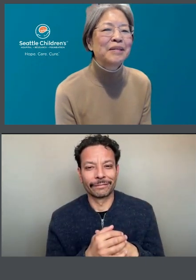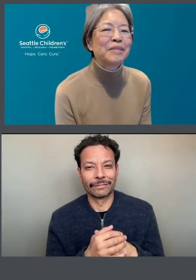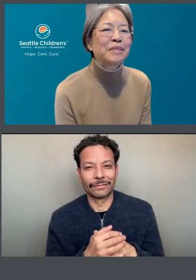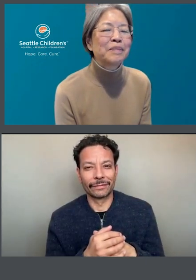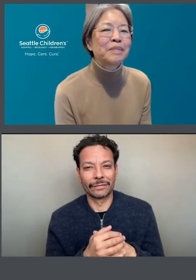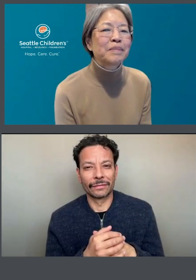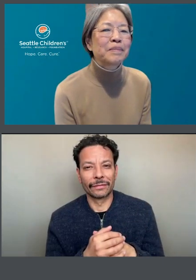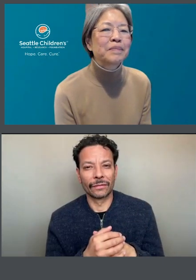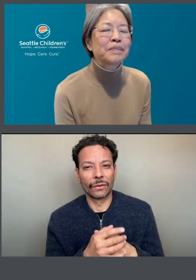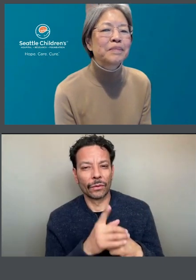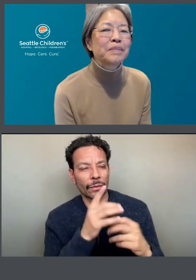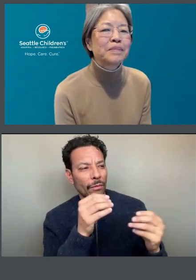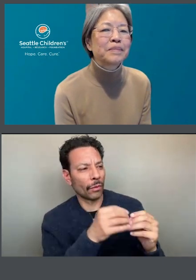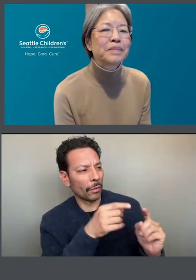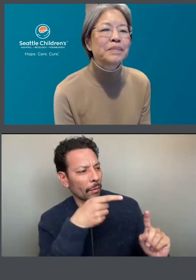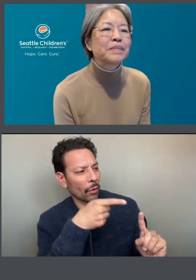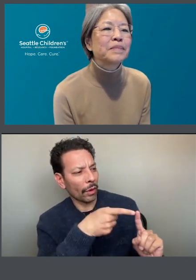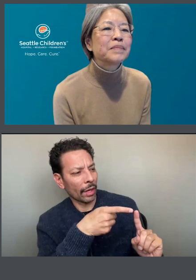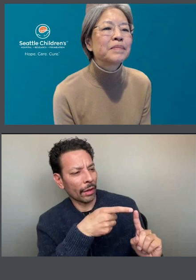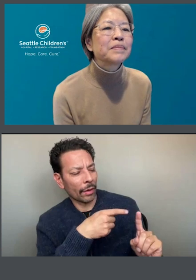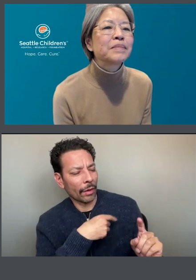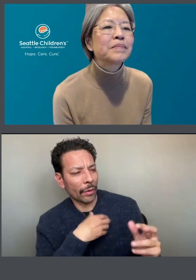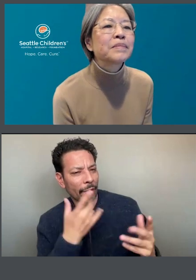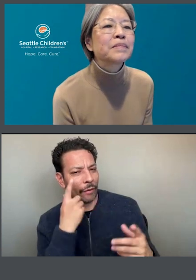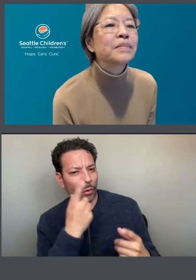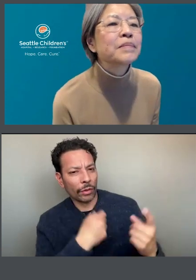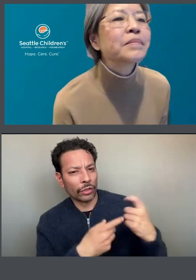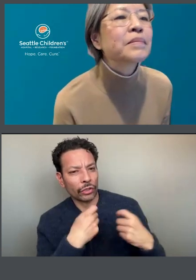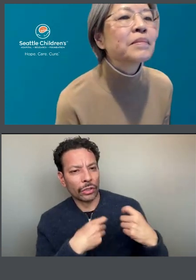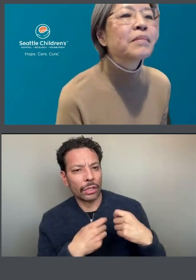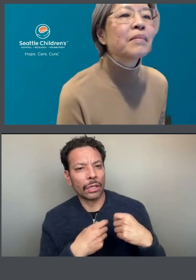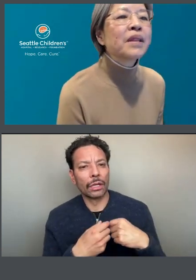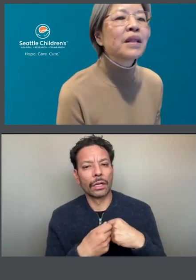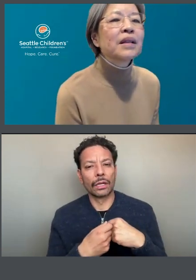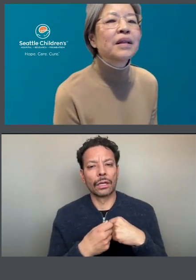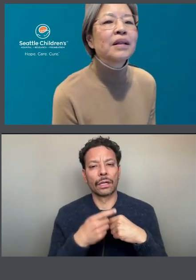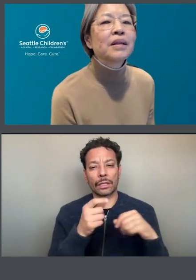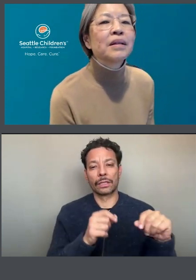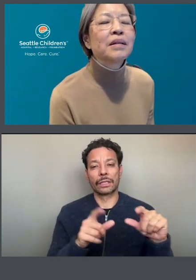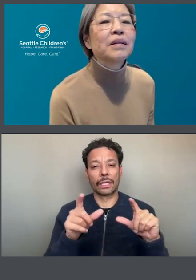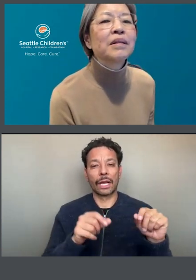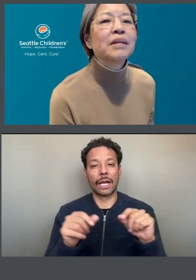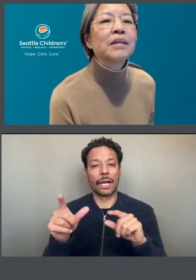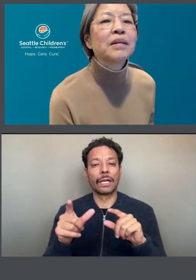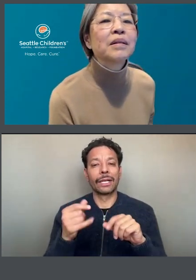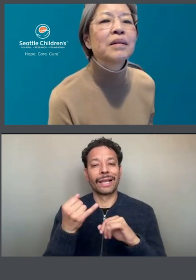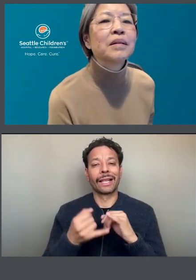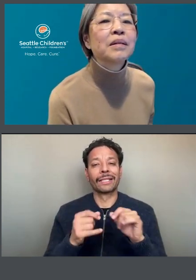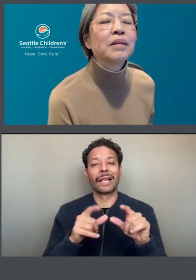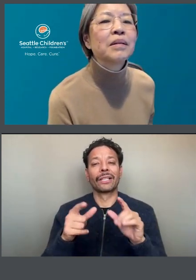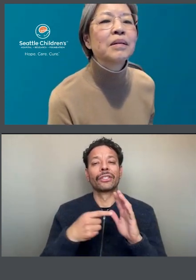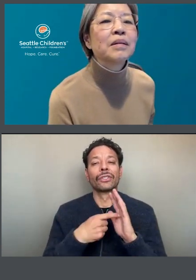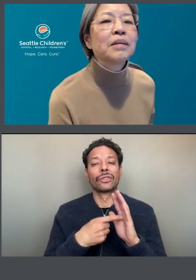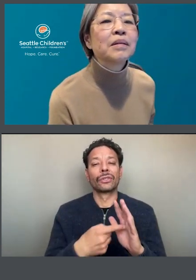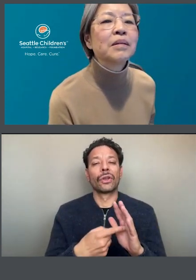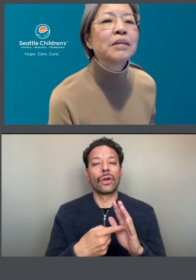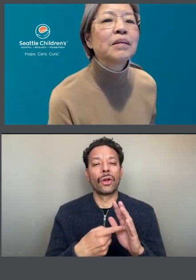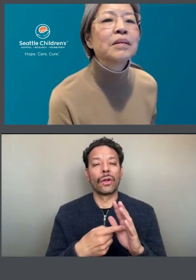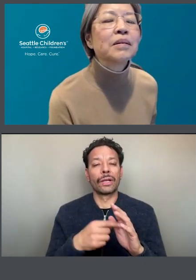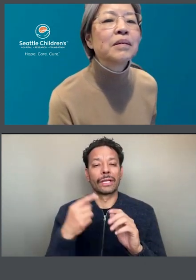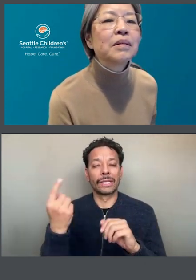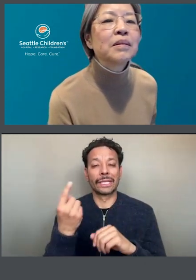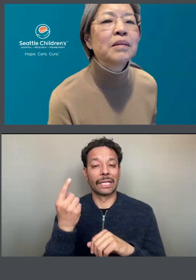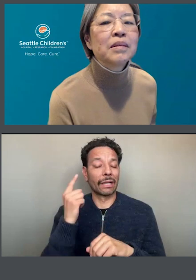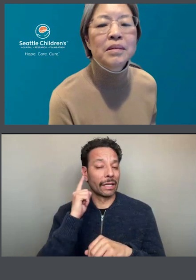Let me make one more point while we're waiting for the questions. All the last slides were basically to show that for single-sided deafness,